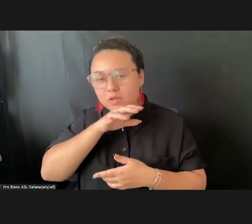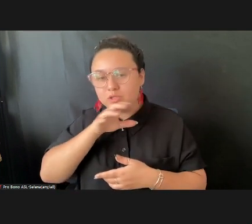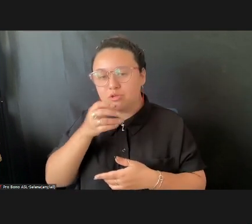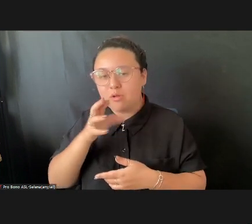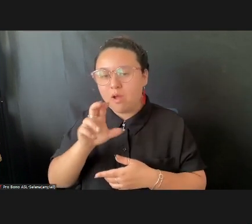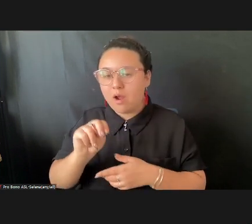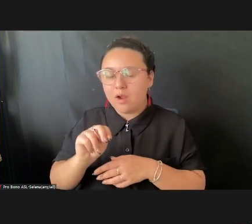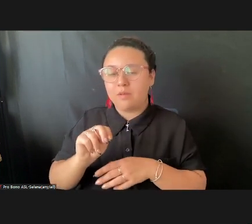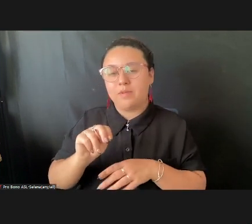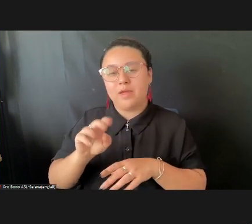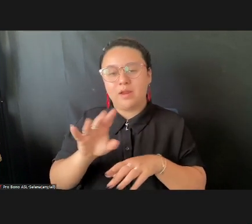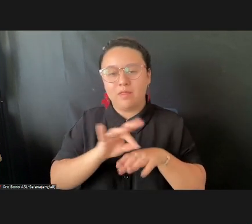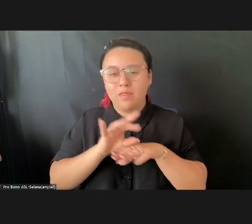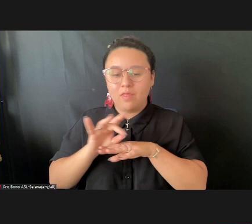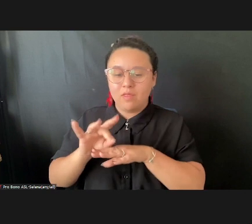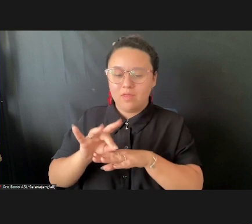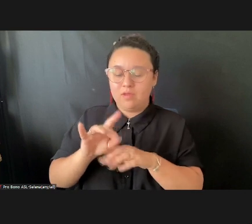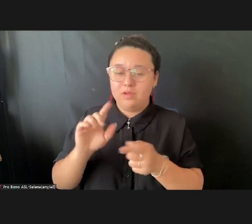climates that